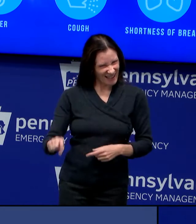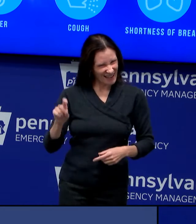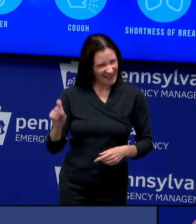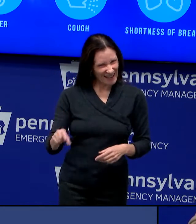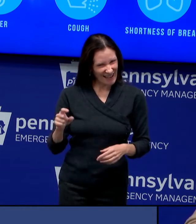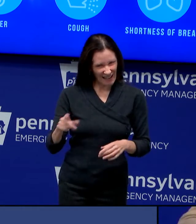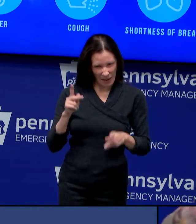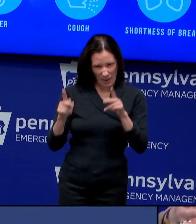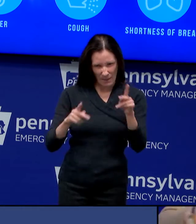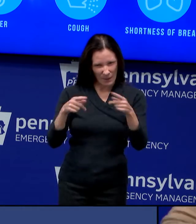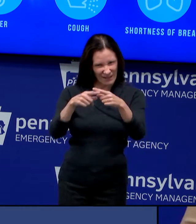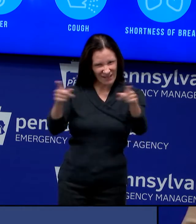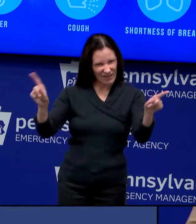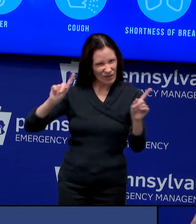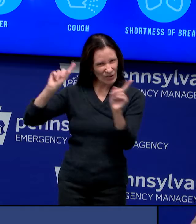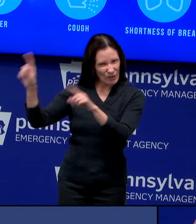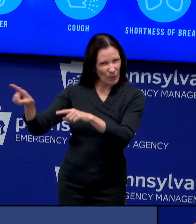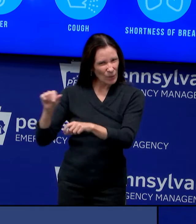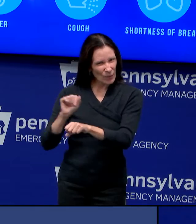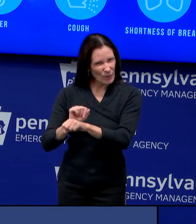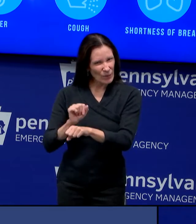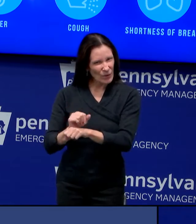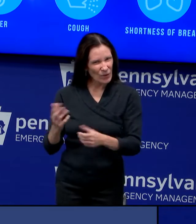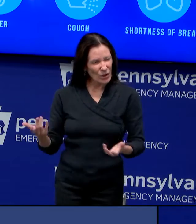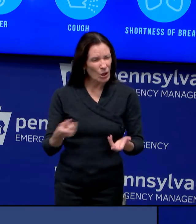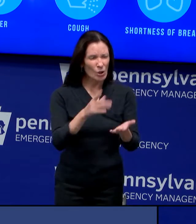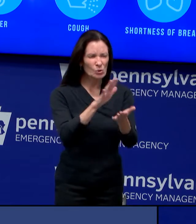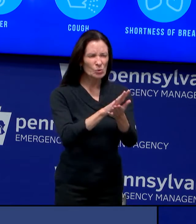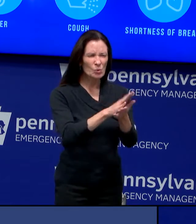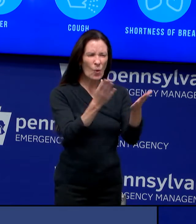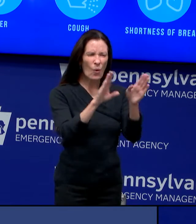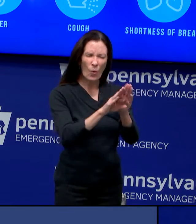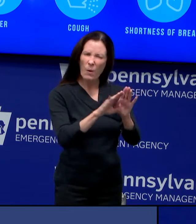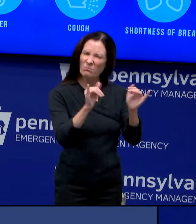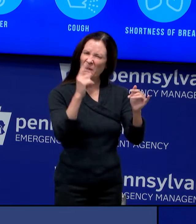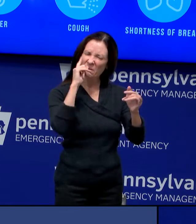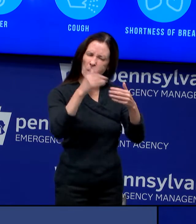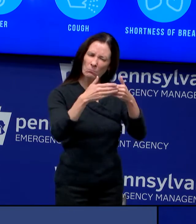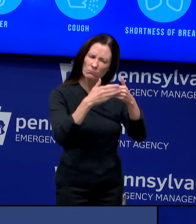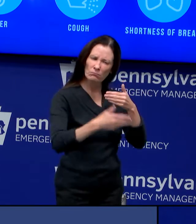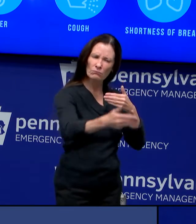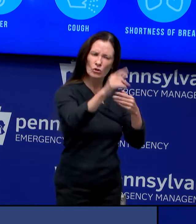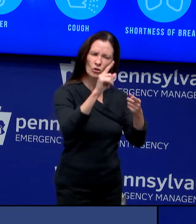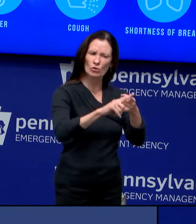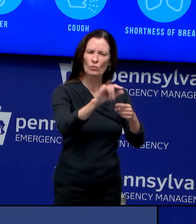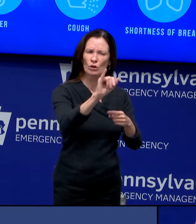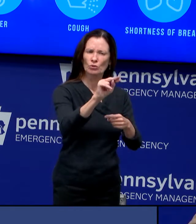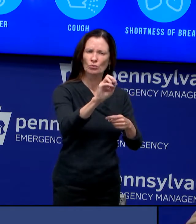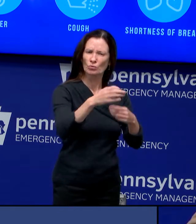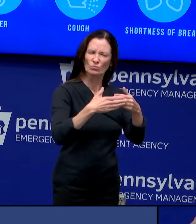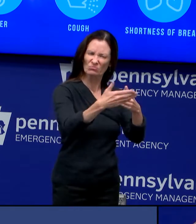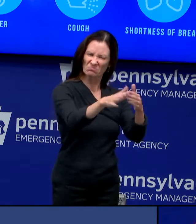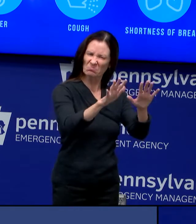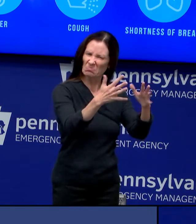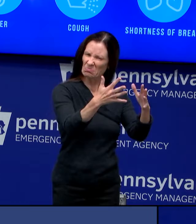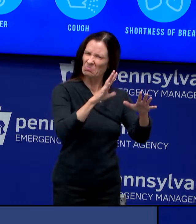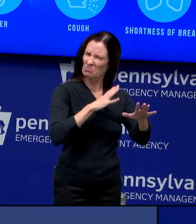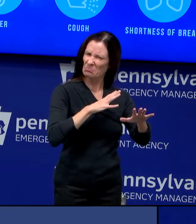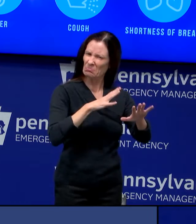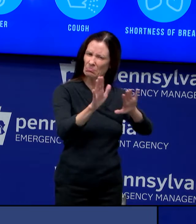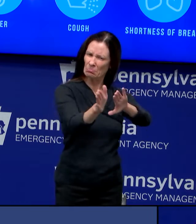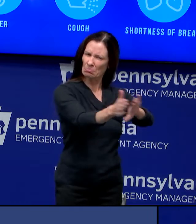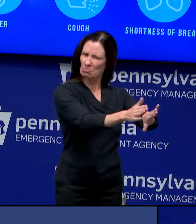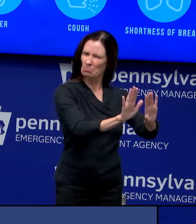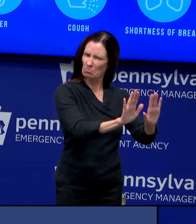for the rest of the school year. That's not going to change, and we're not going to open up, restaurants or